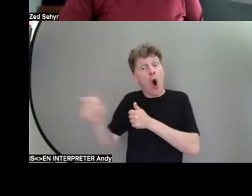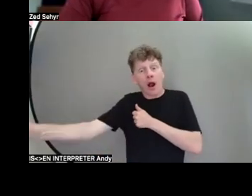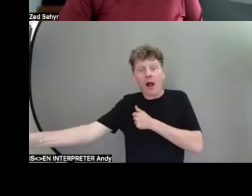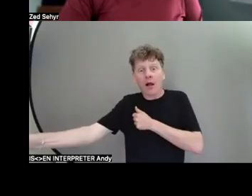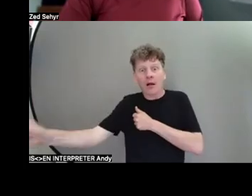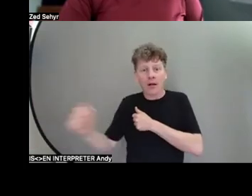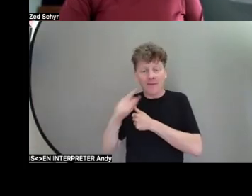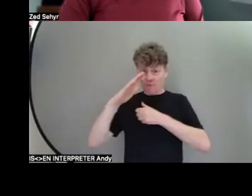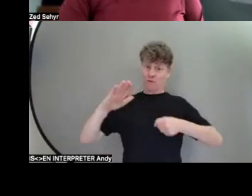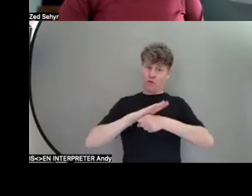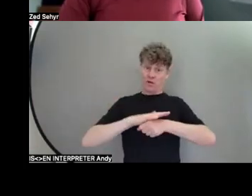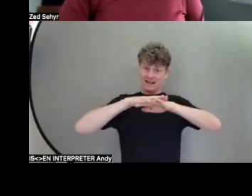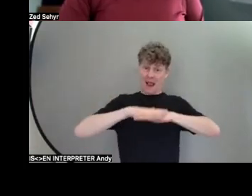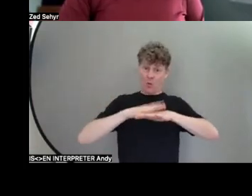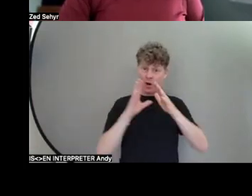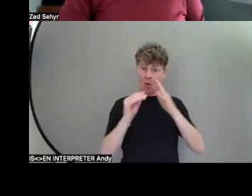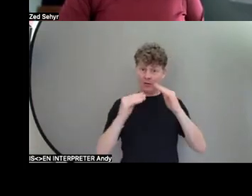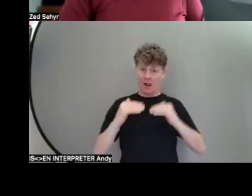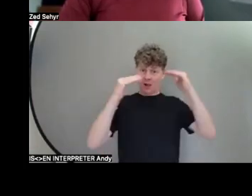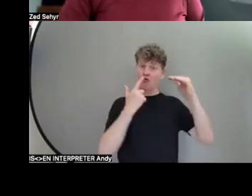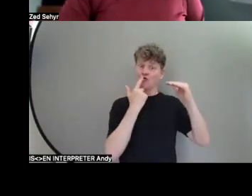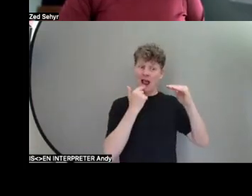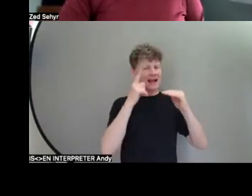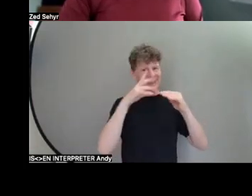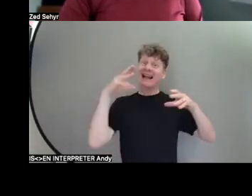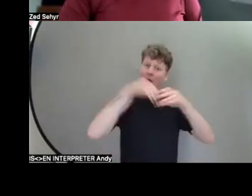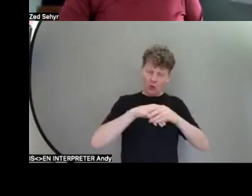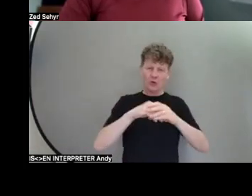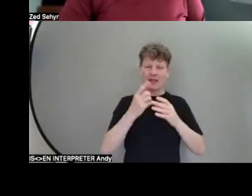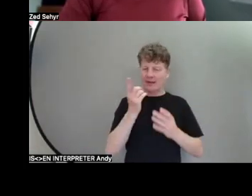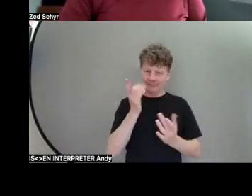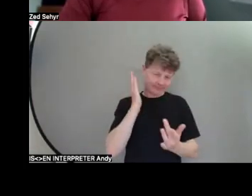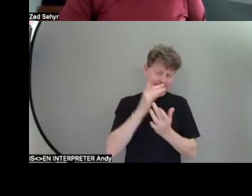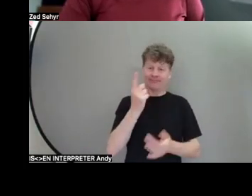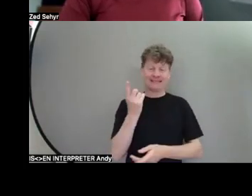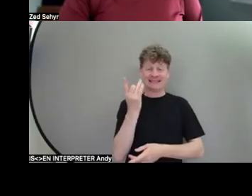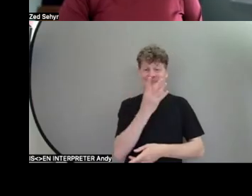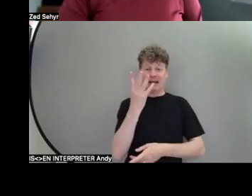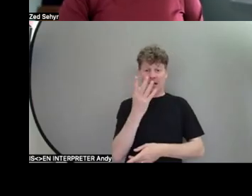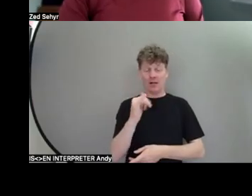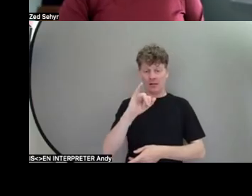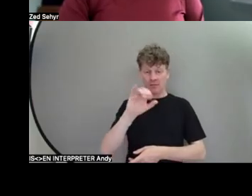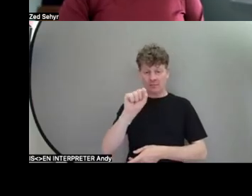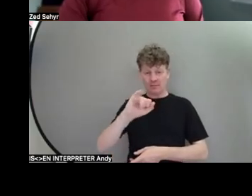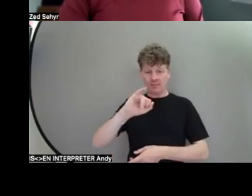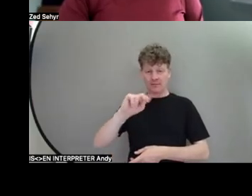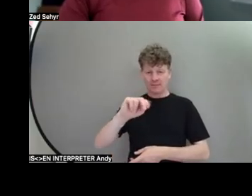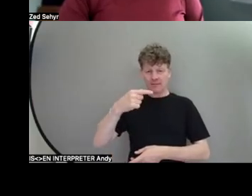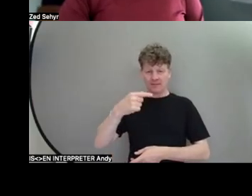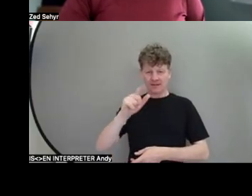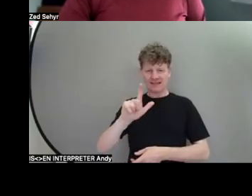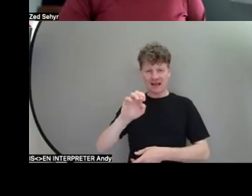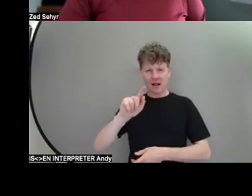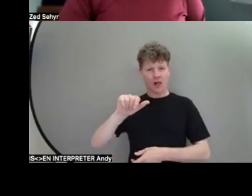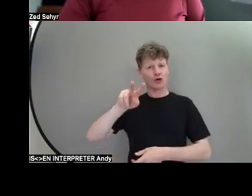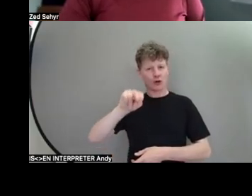full model. So again, the full model includes the singletons, whereas the reduced model doesn't. And so removing